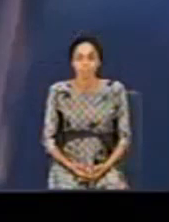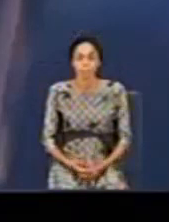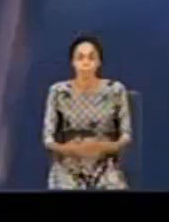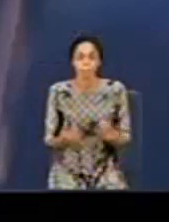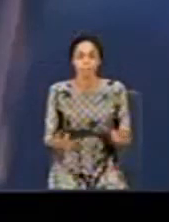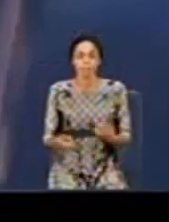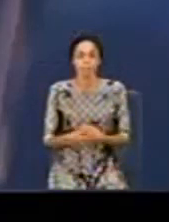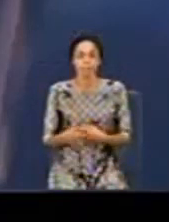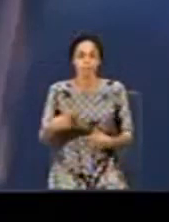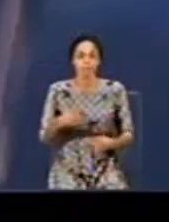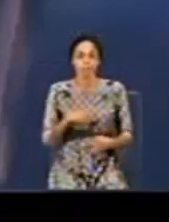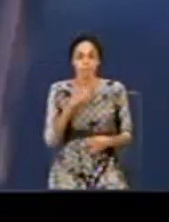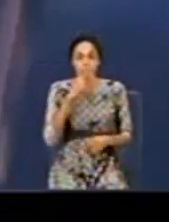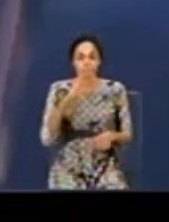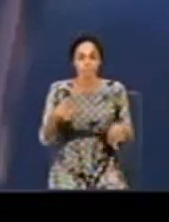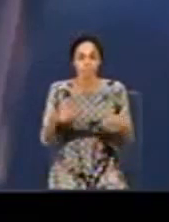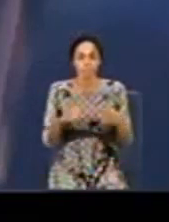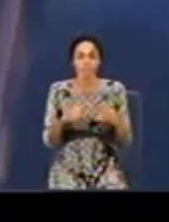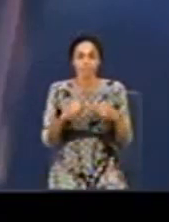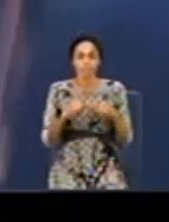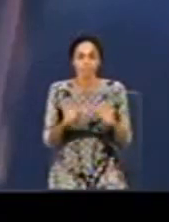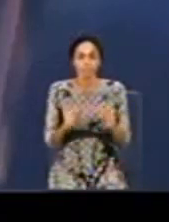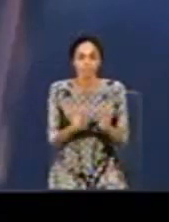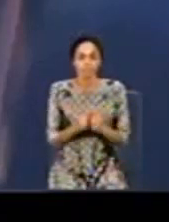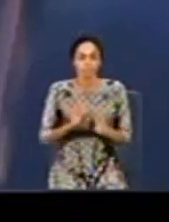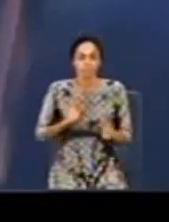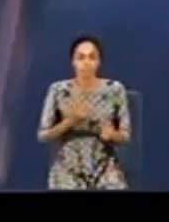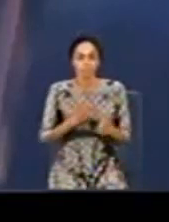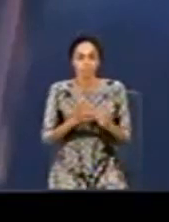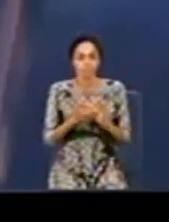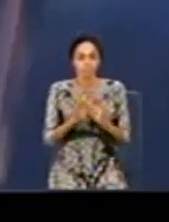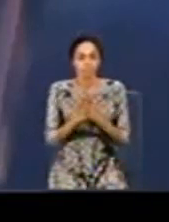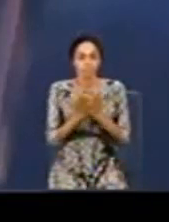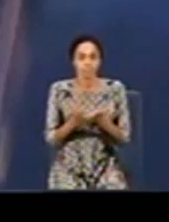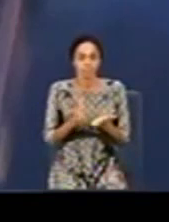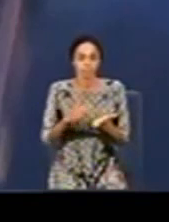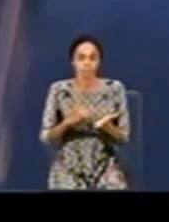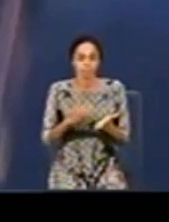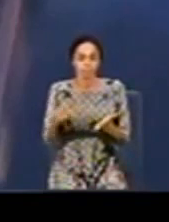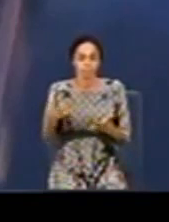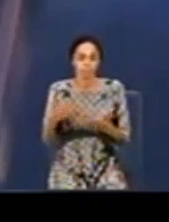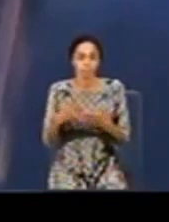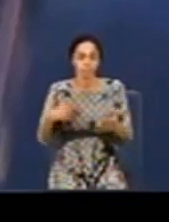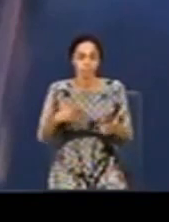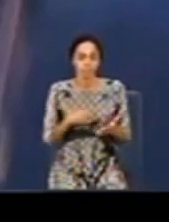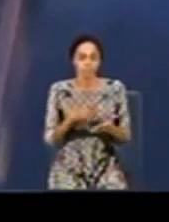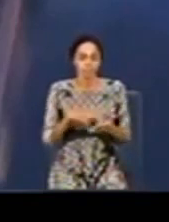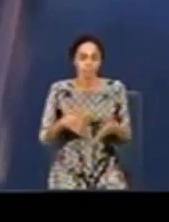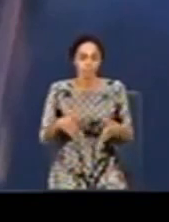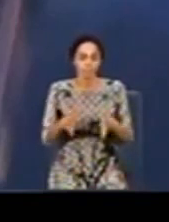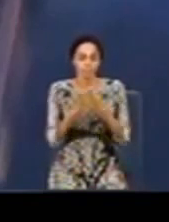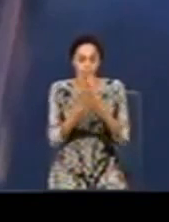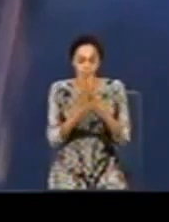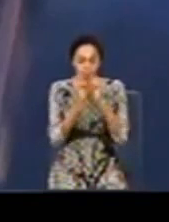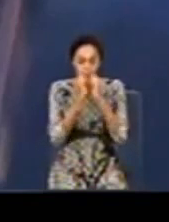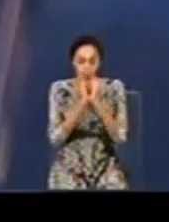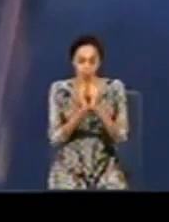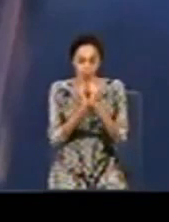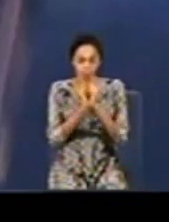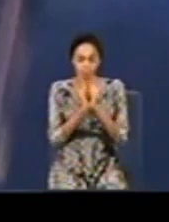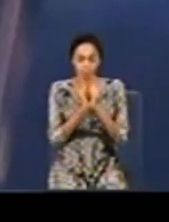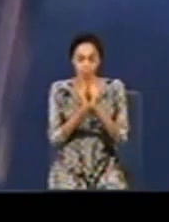Today we're going to continue with our Bible reading. But before we read, shall we just have a moment of